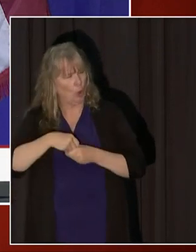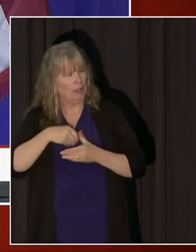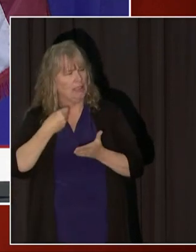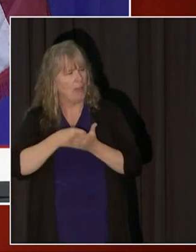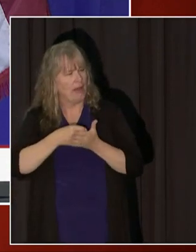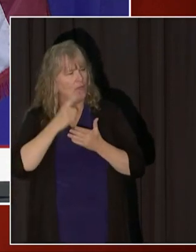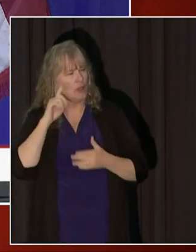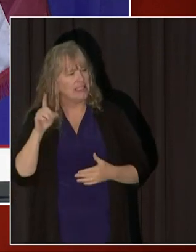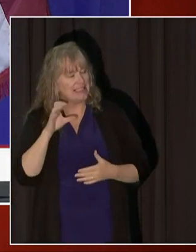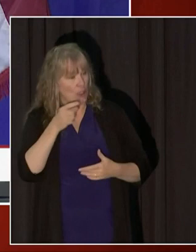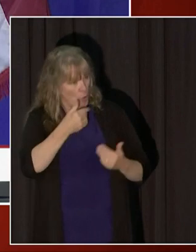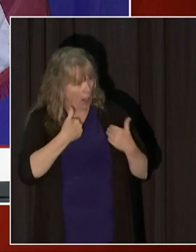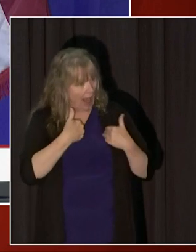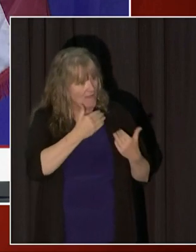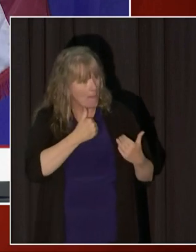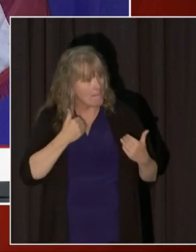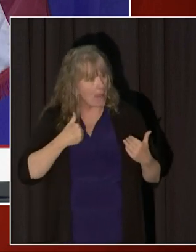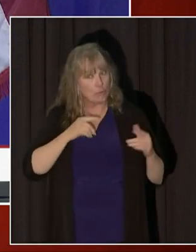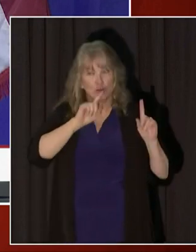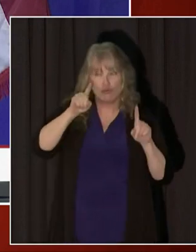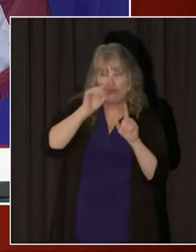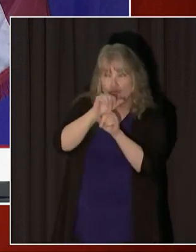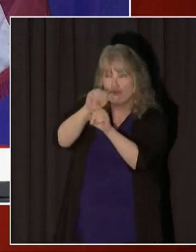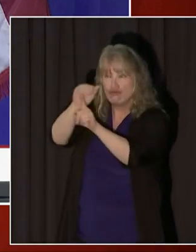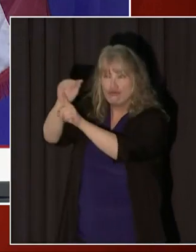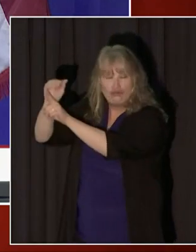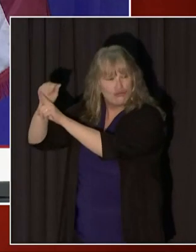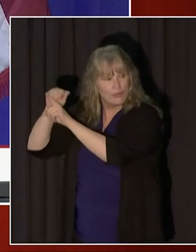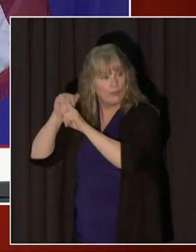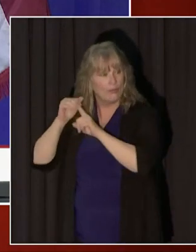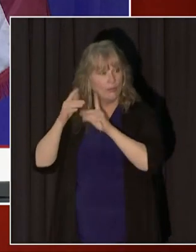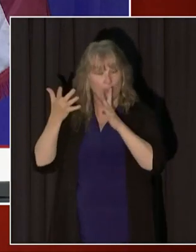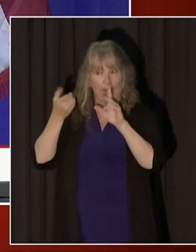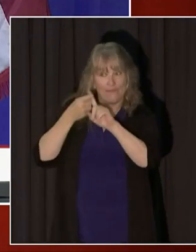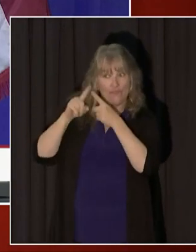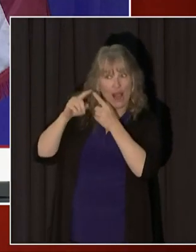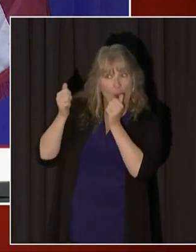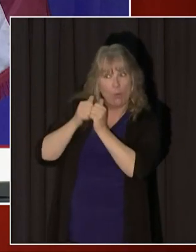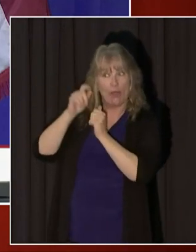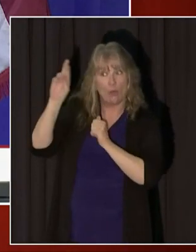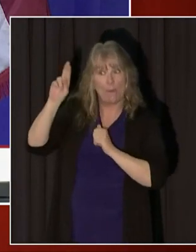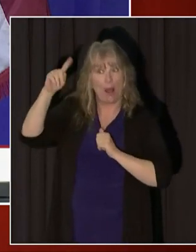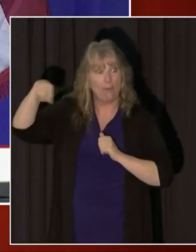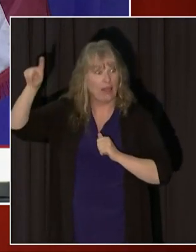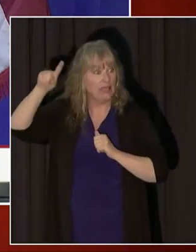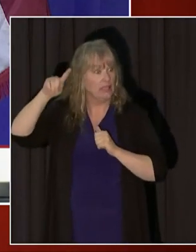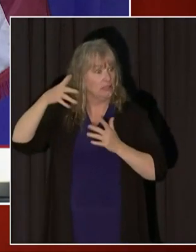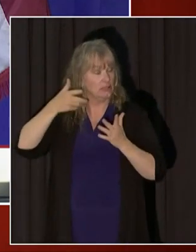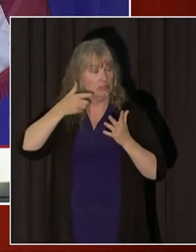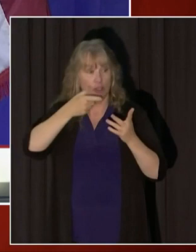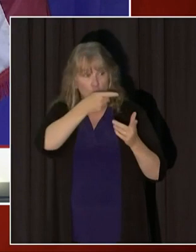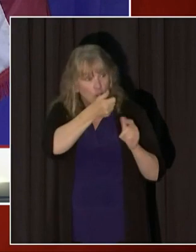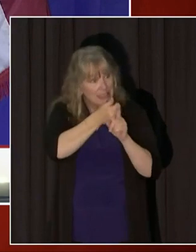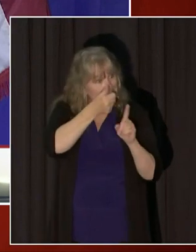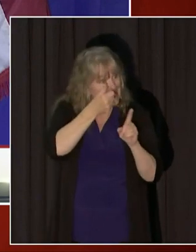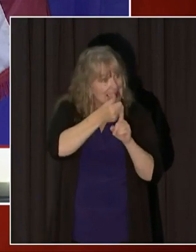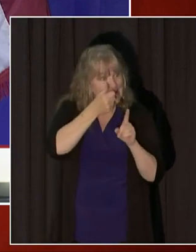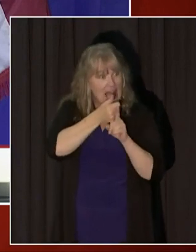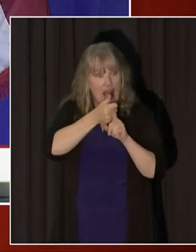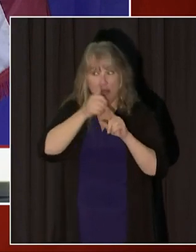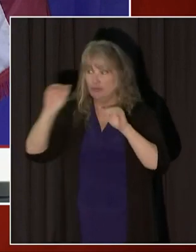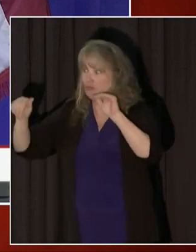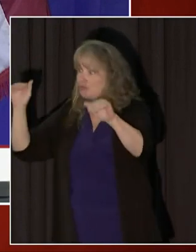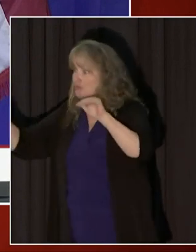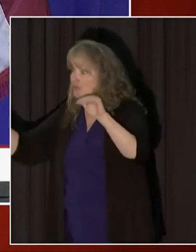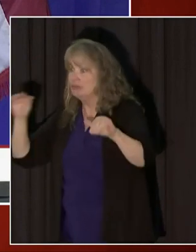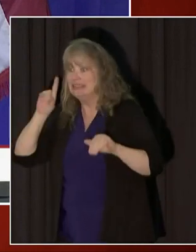of your staff calling up the lobbyists and friends of Senate Republicans to make that case directly to them? Are you rallying DC residents to call